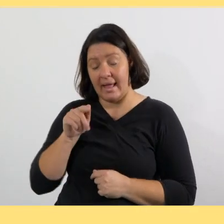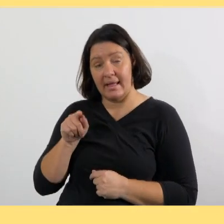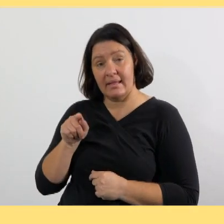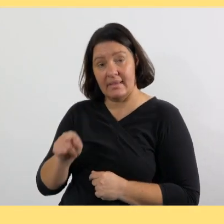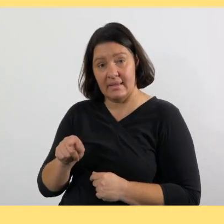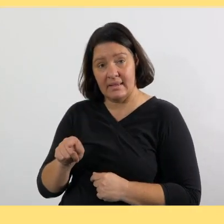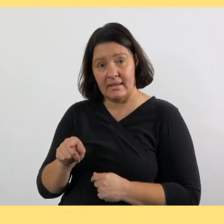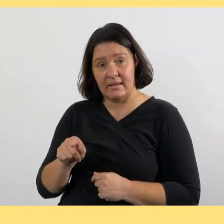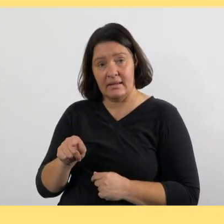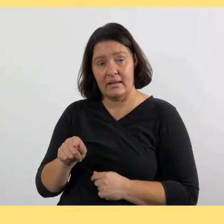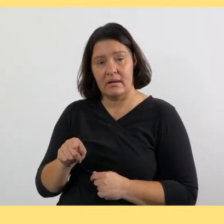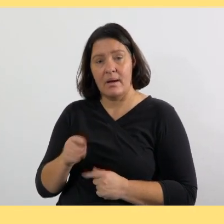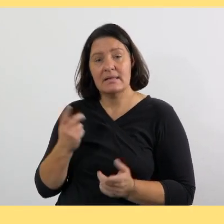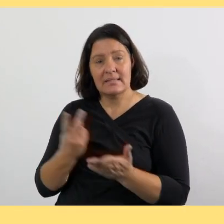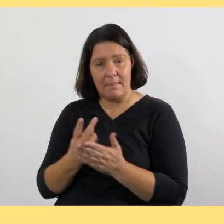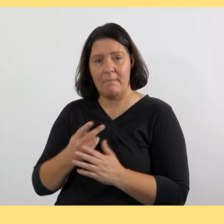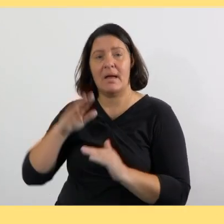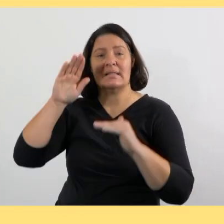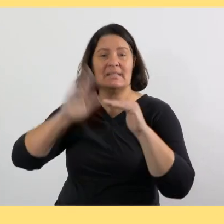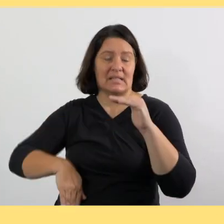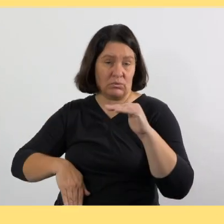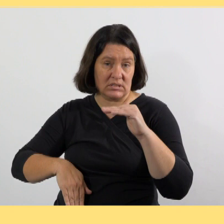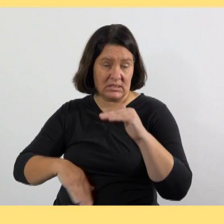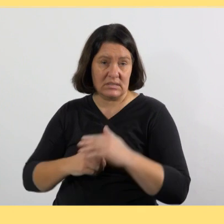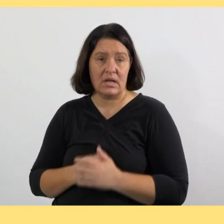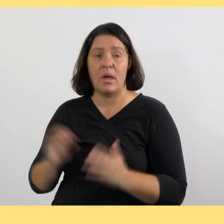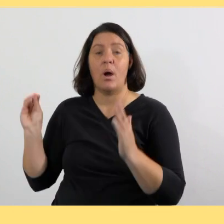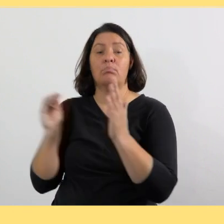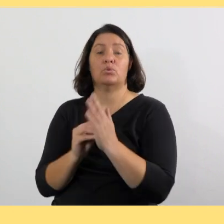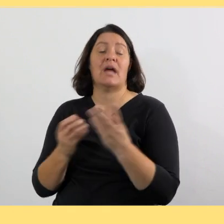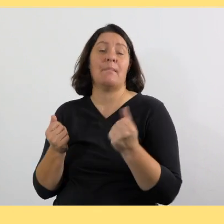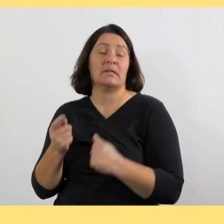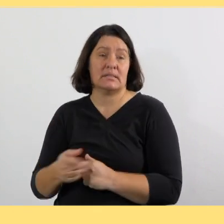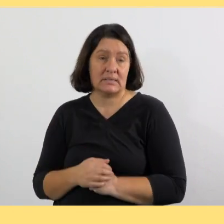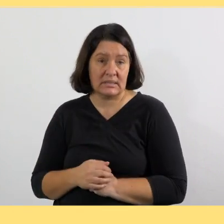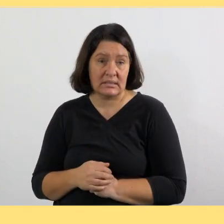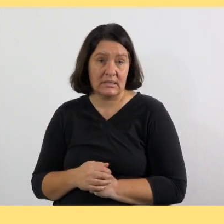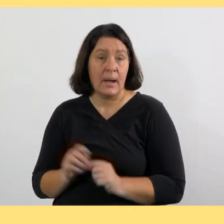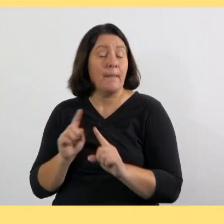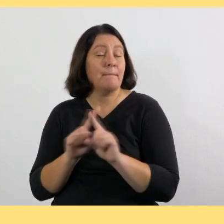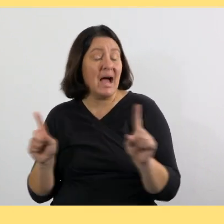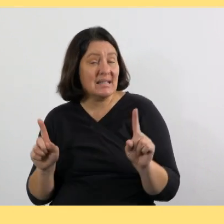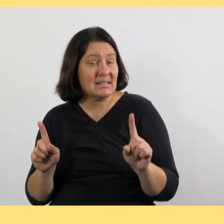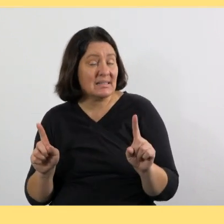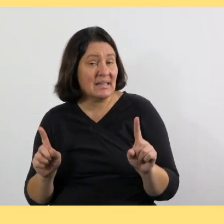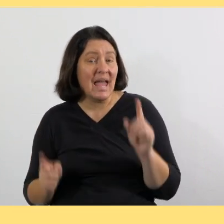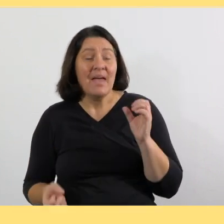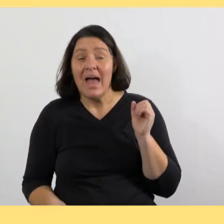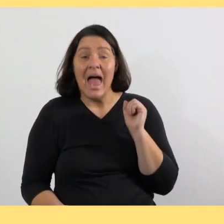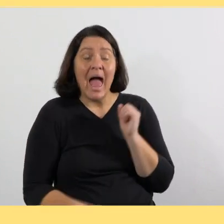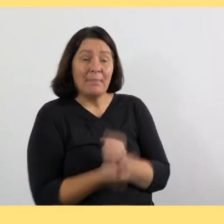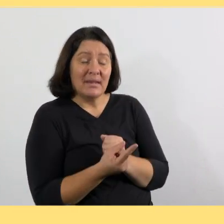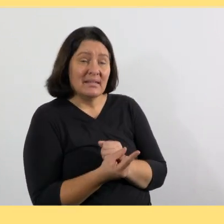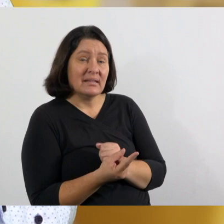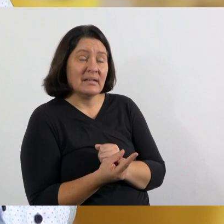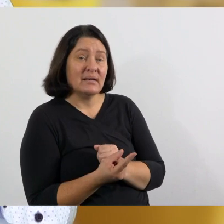bank and discount, and we record the amount. However, if it